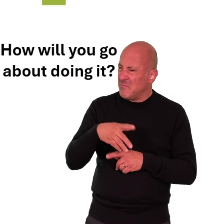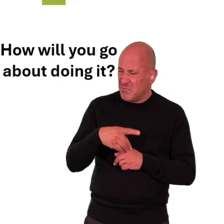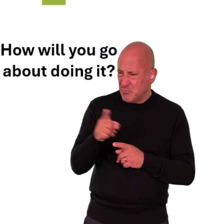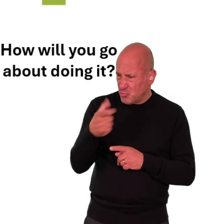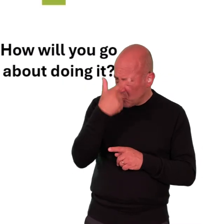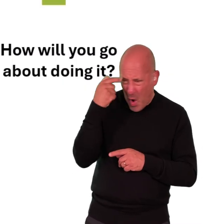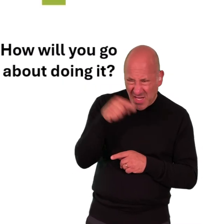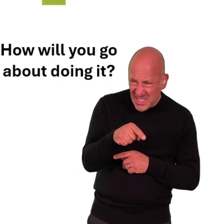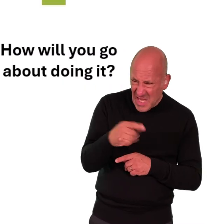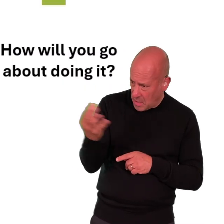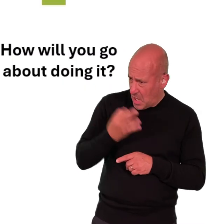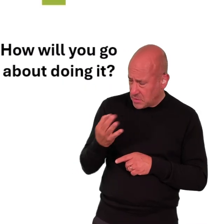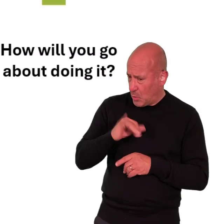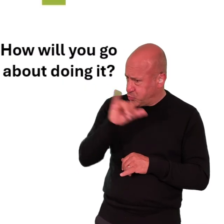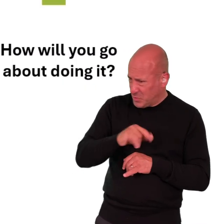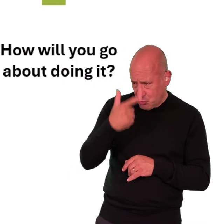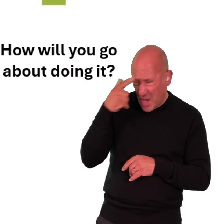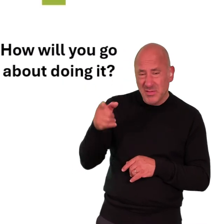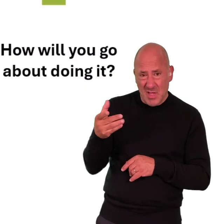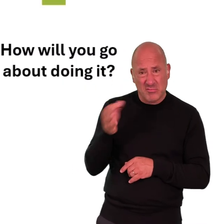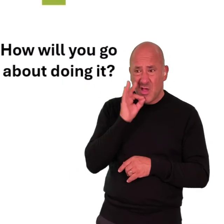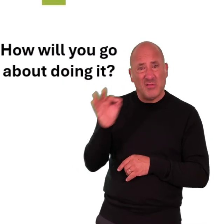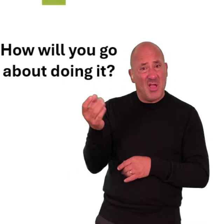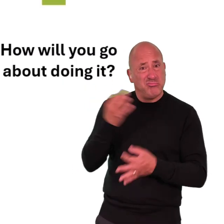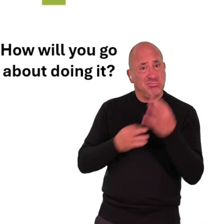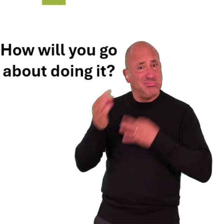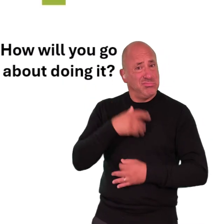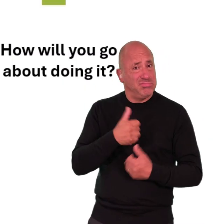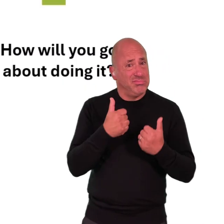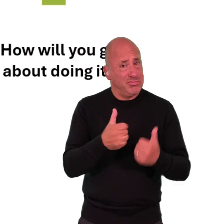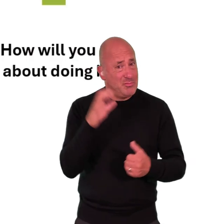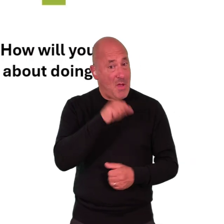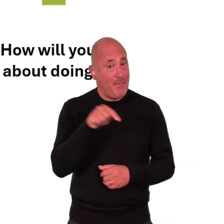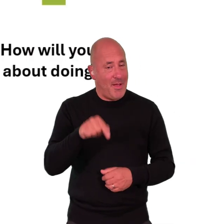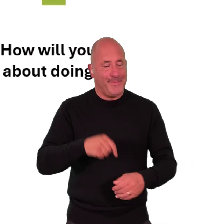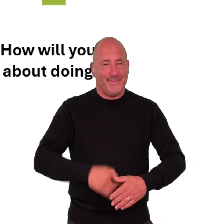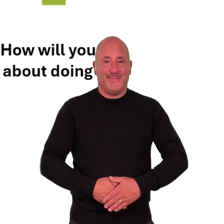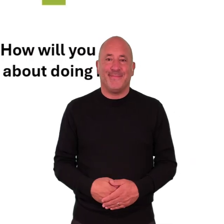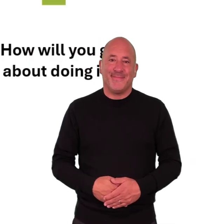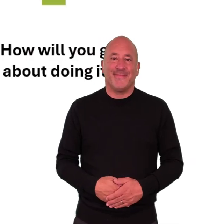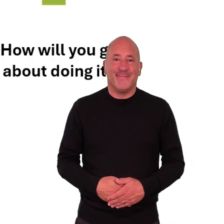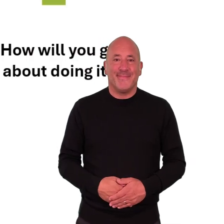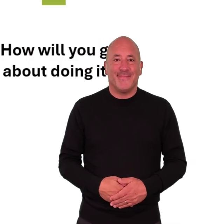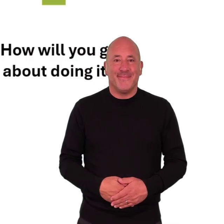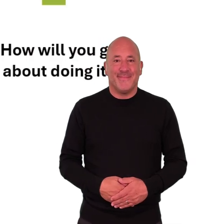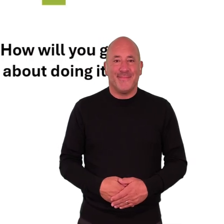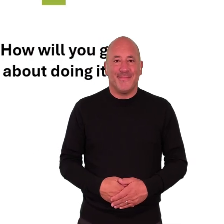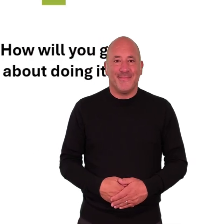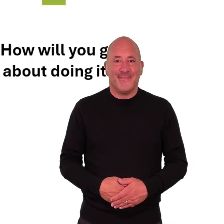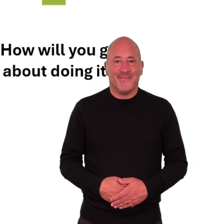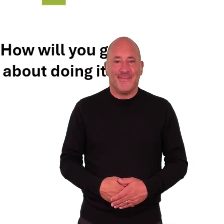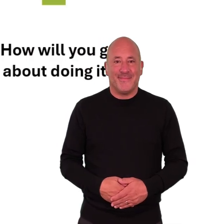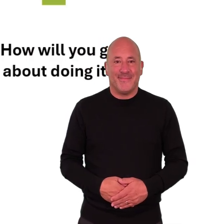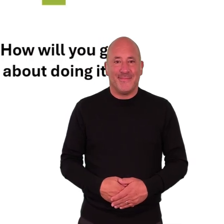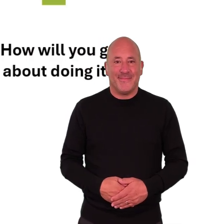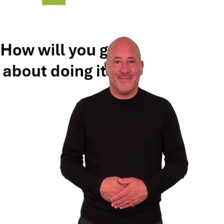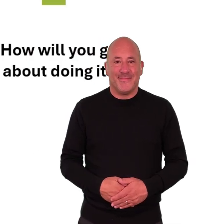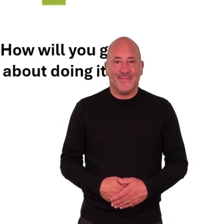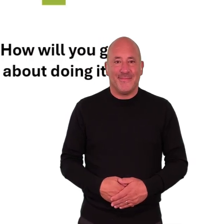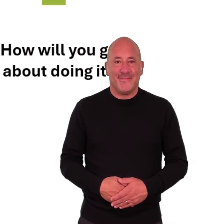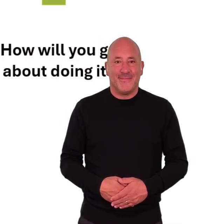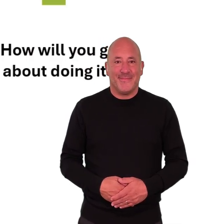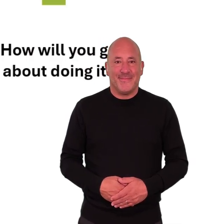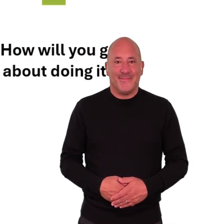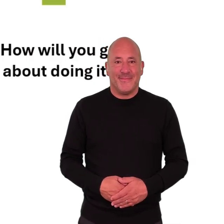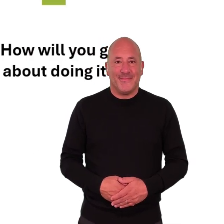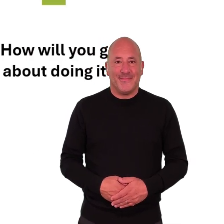When you've written a draft answer, remember that previous applicant's top tip. You could ask someone to read it and ask you questions about